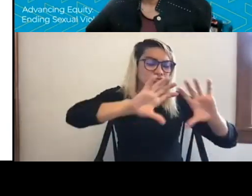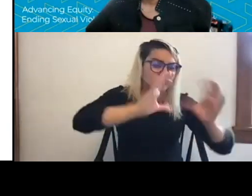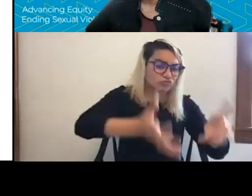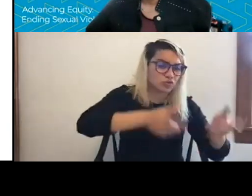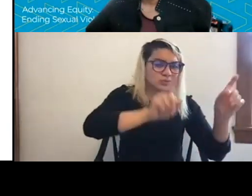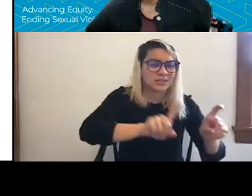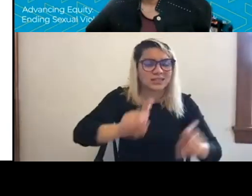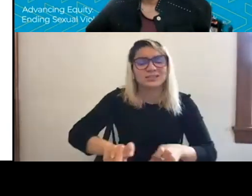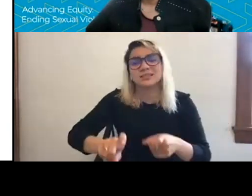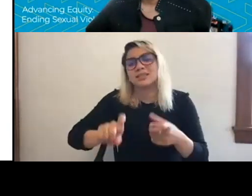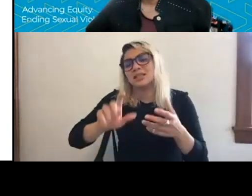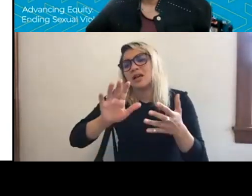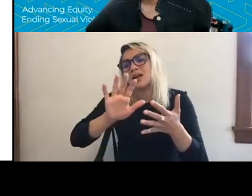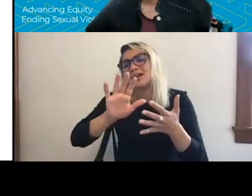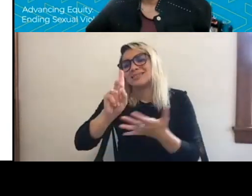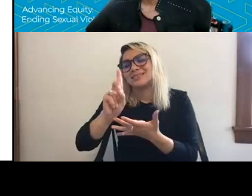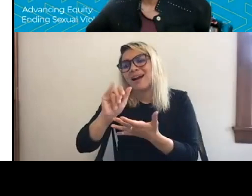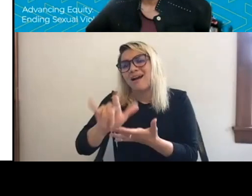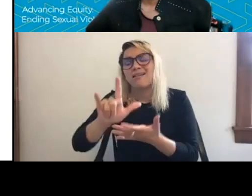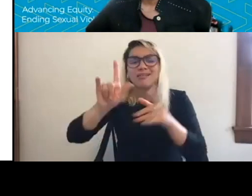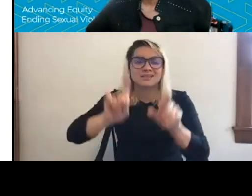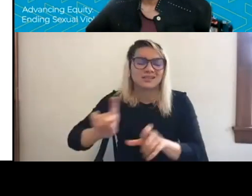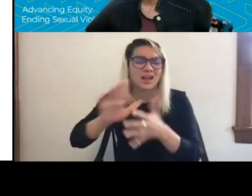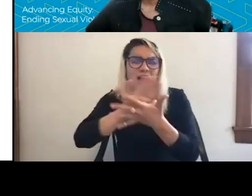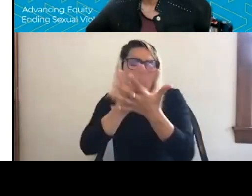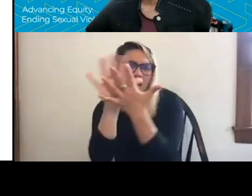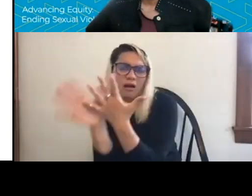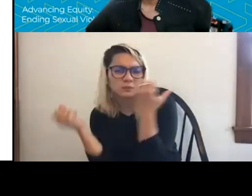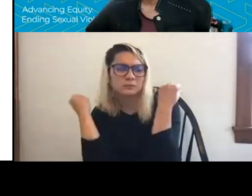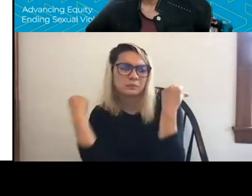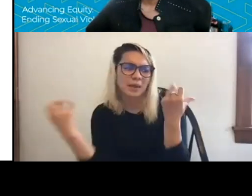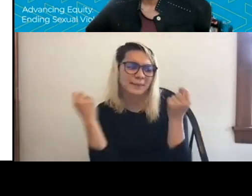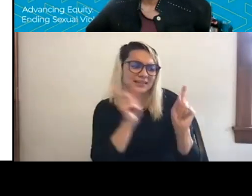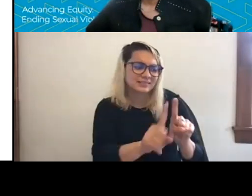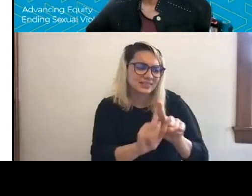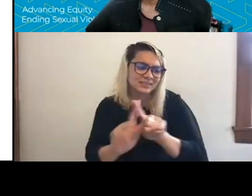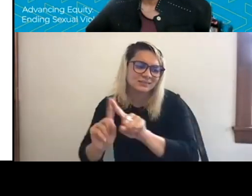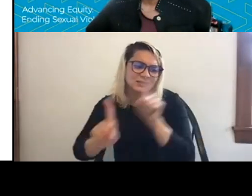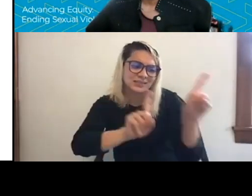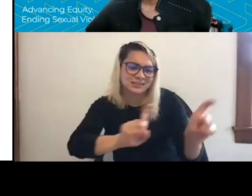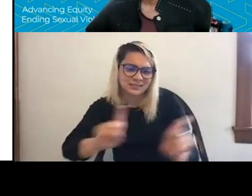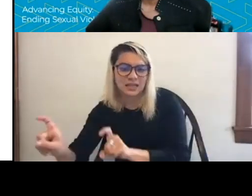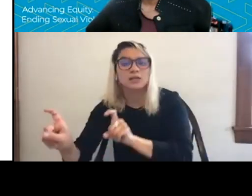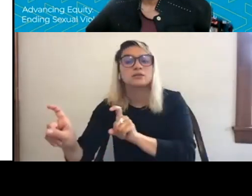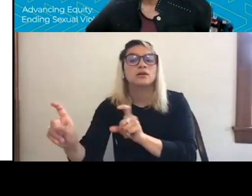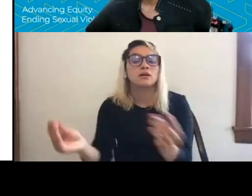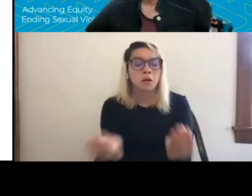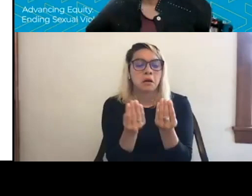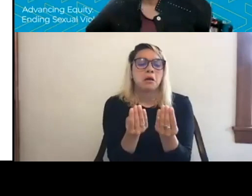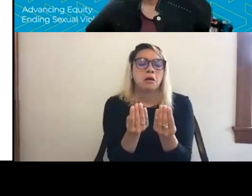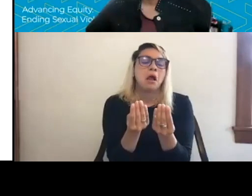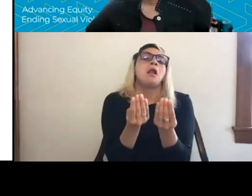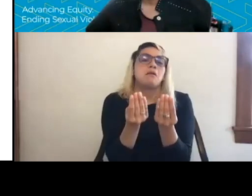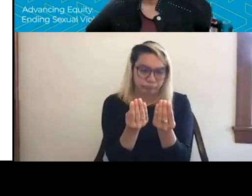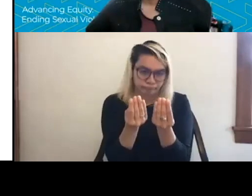a lot. And so all of the things that came out of that in these multiple iterations also confirmed that yes, we should absolutely be talking